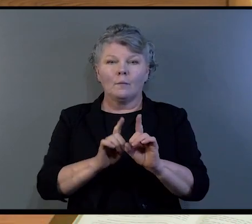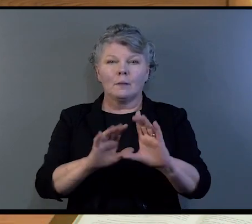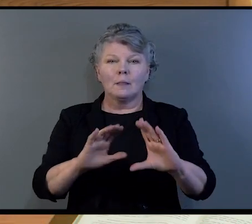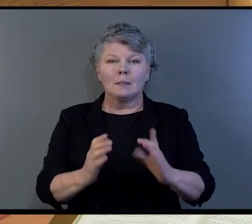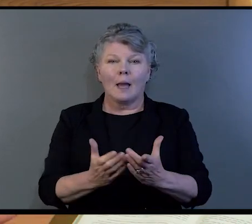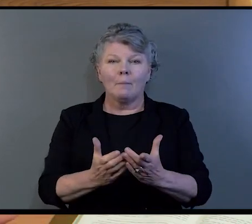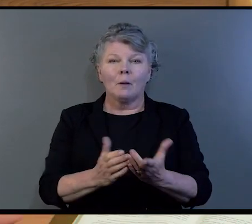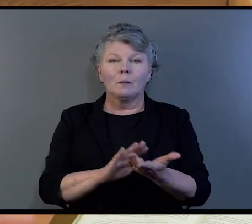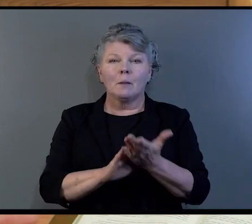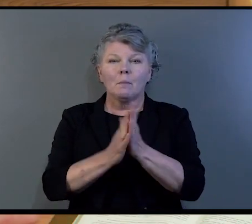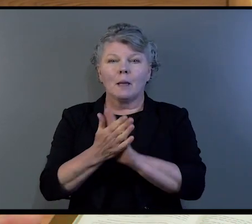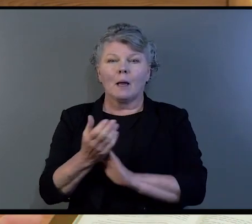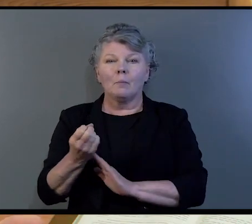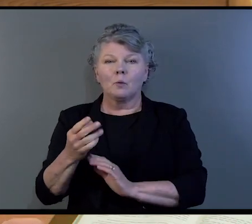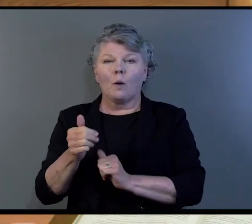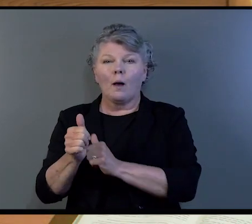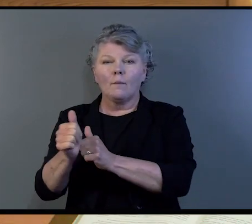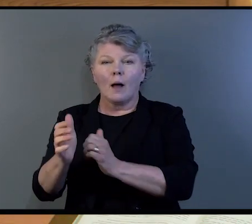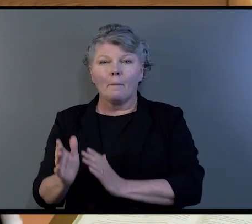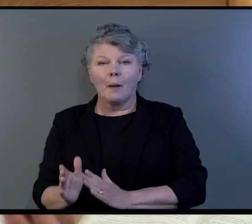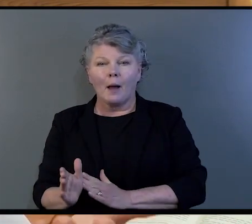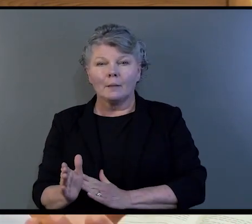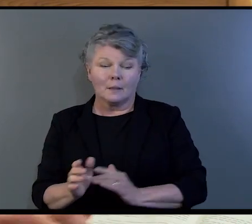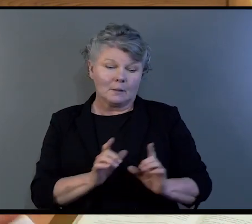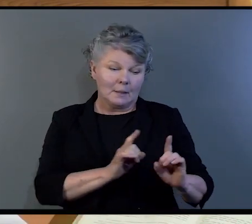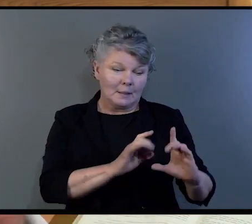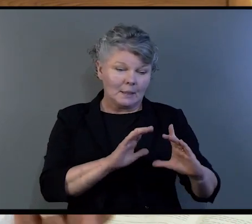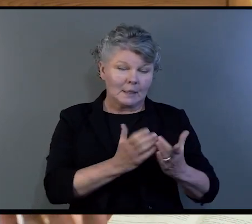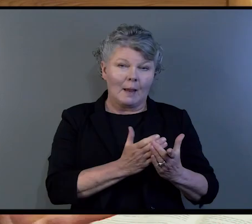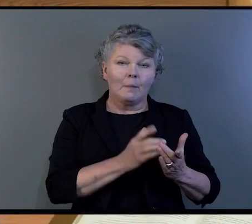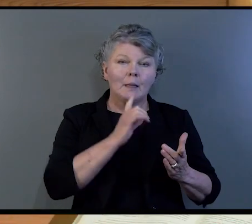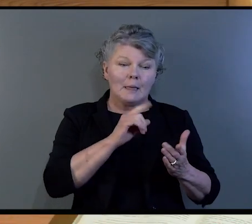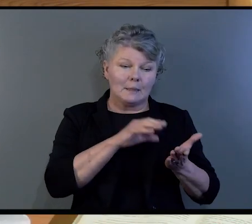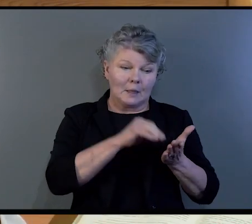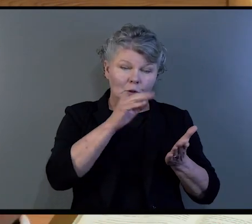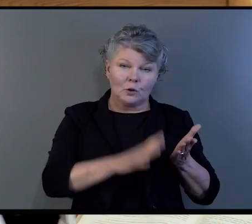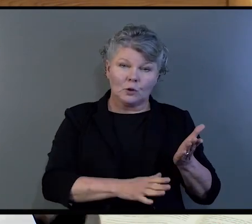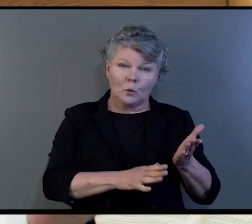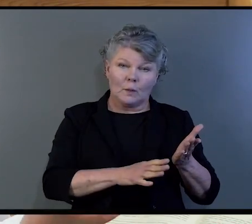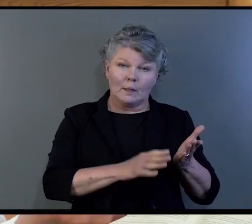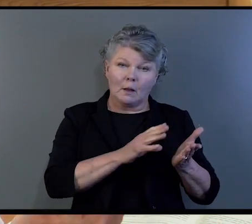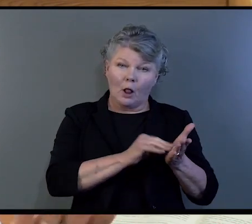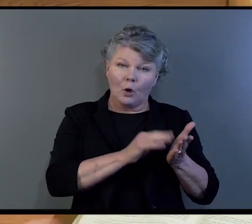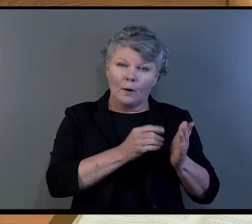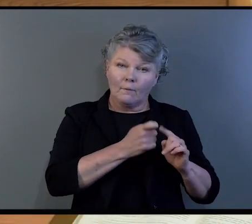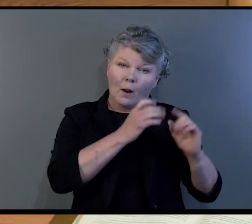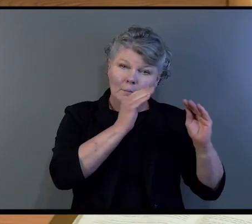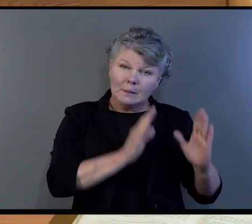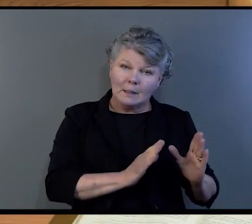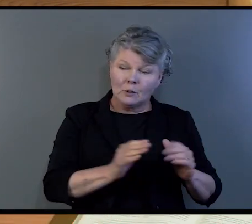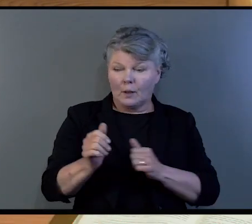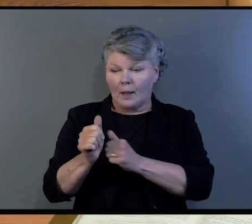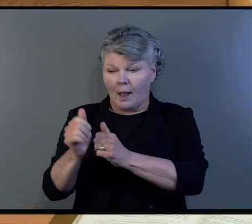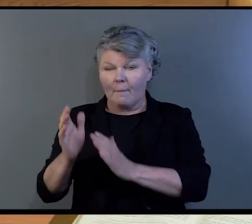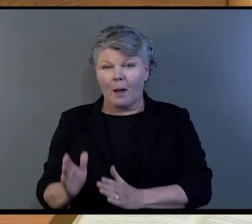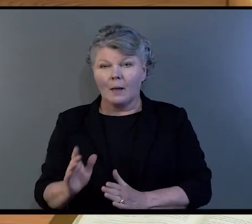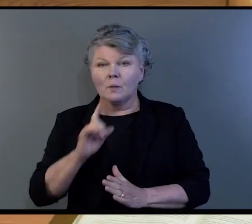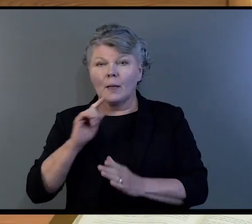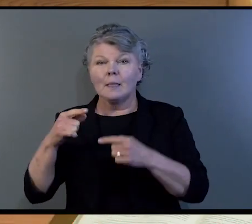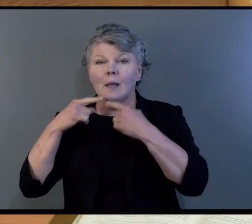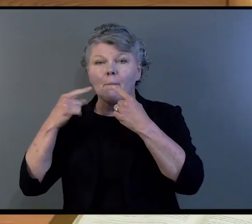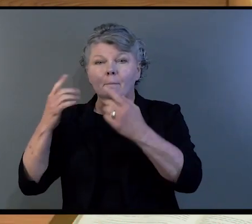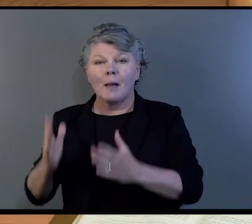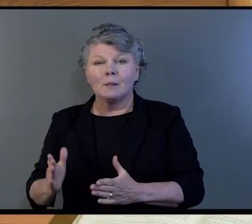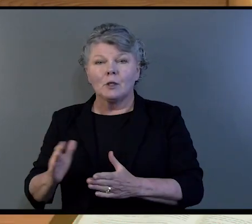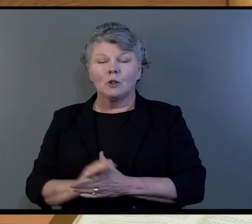12 apostles. A disciple is a student, someone who's learning from a teacher, but an apostle is a